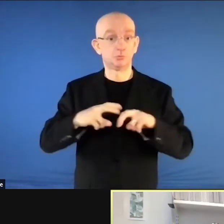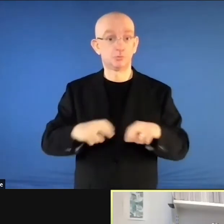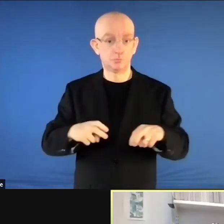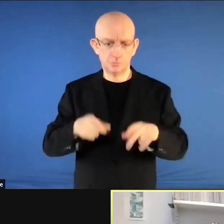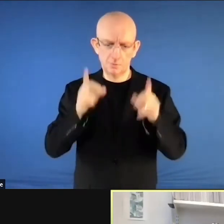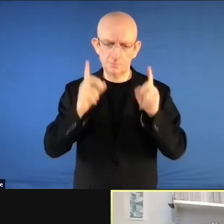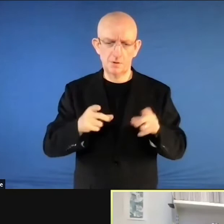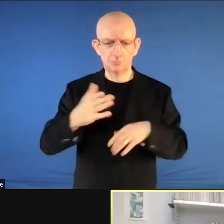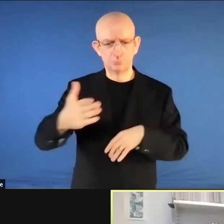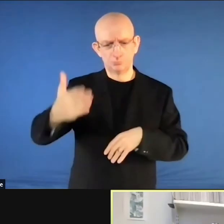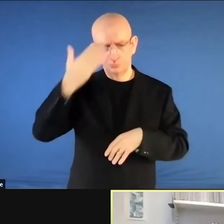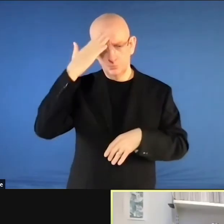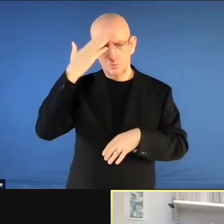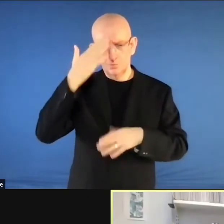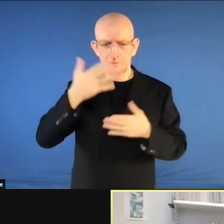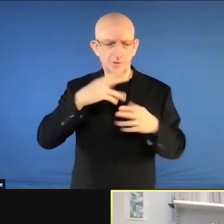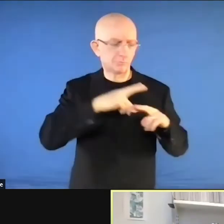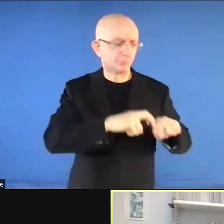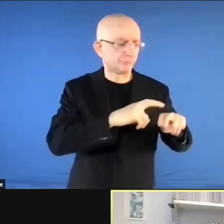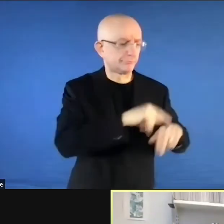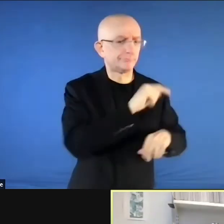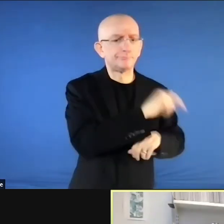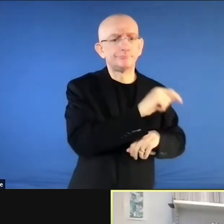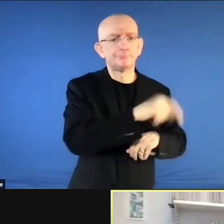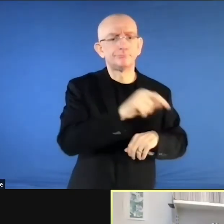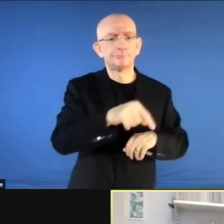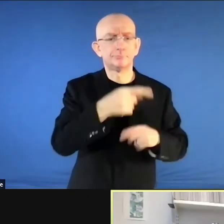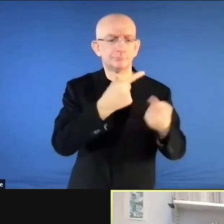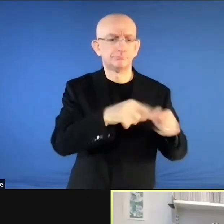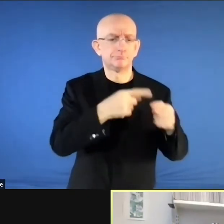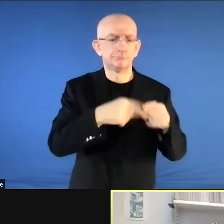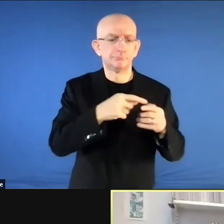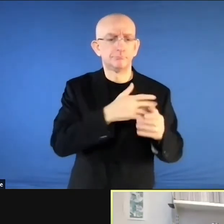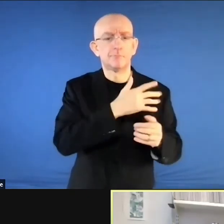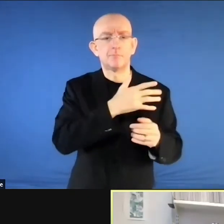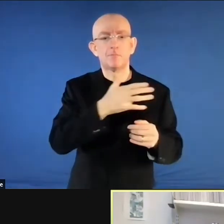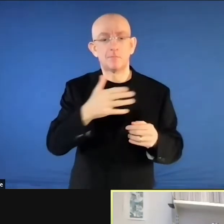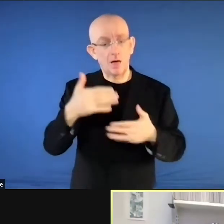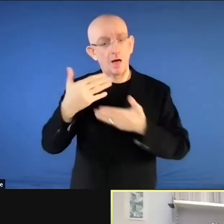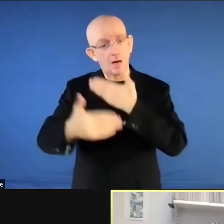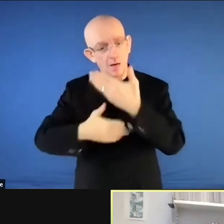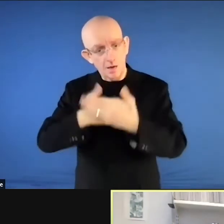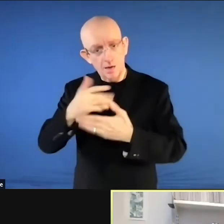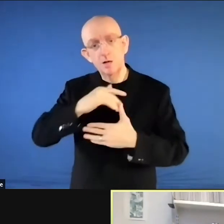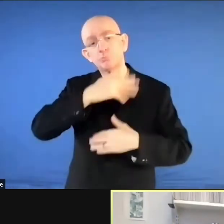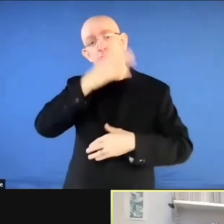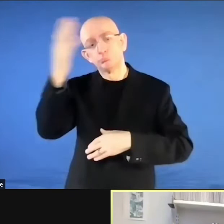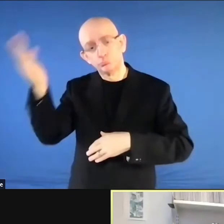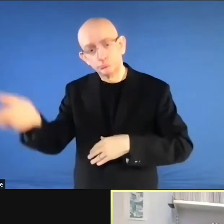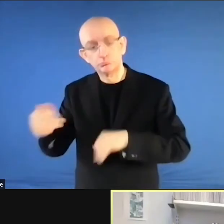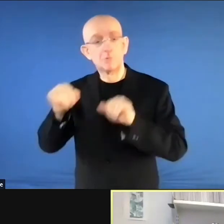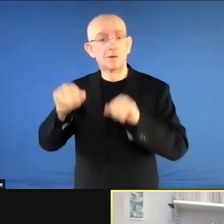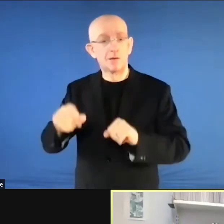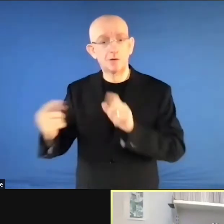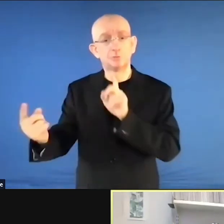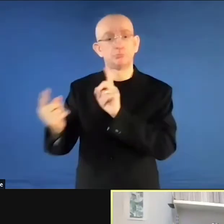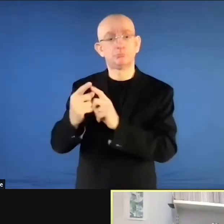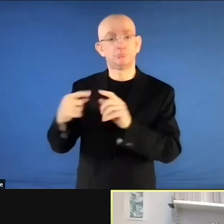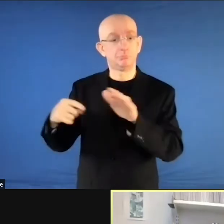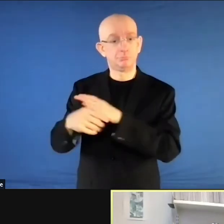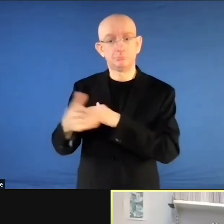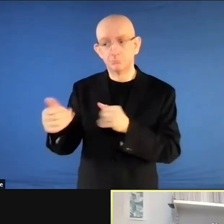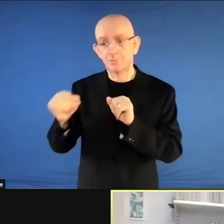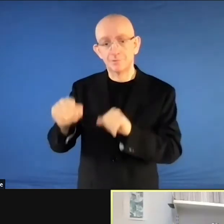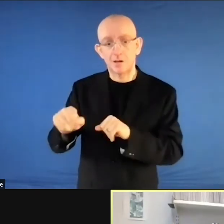with refugees, ask them directly face to face. I'd done an awful lot of research in the